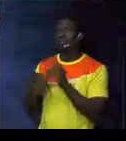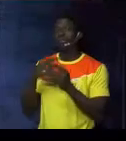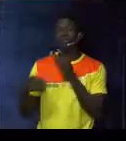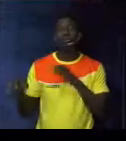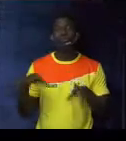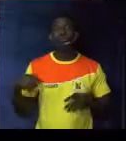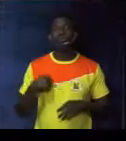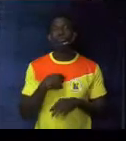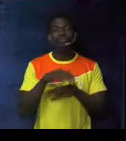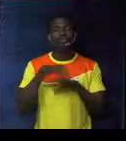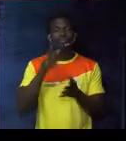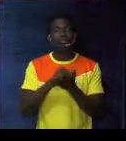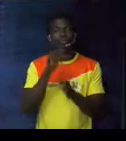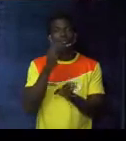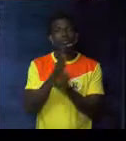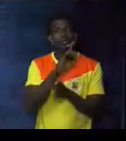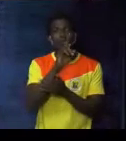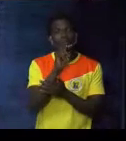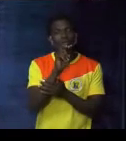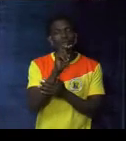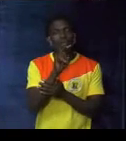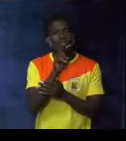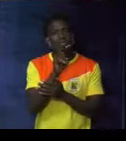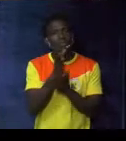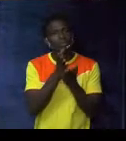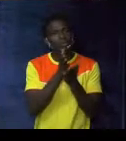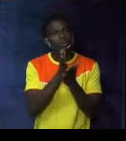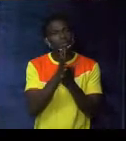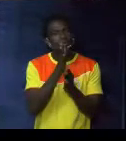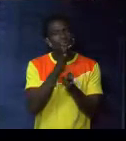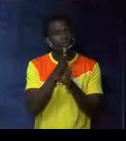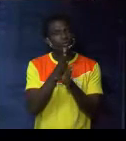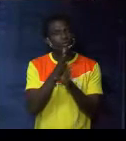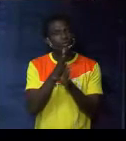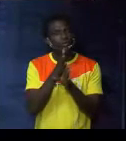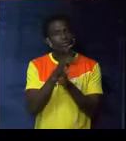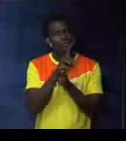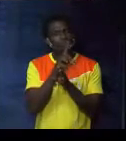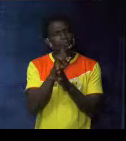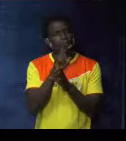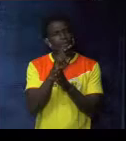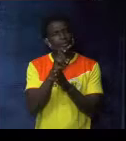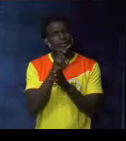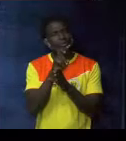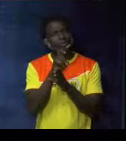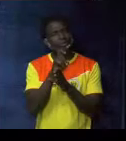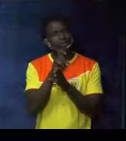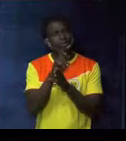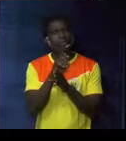together. What do we call that line? Is it a straight line? I don't think so.